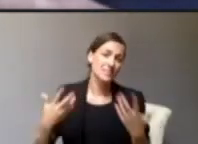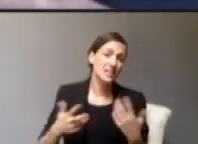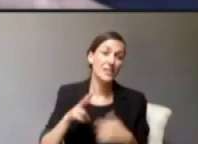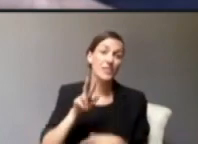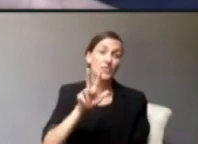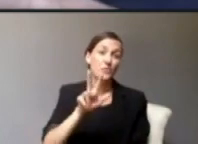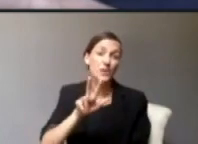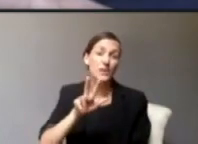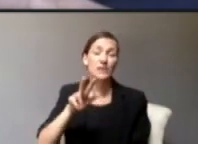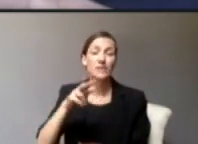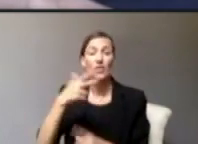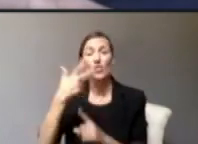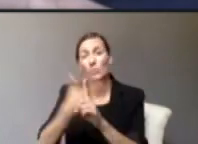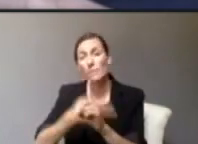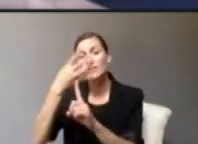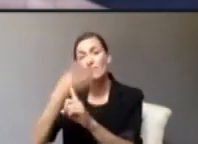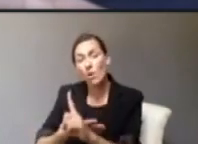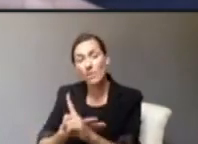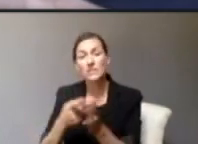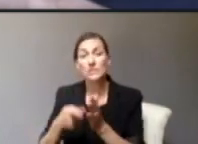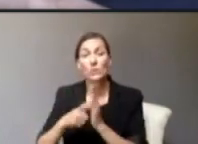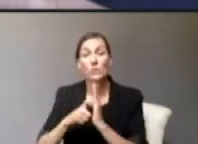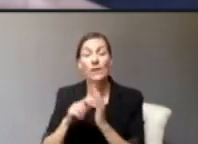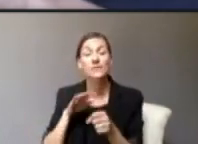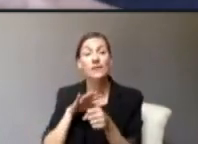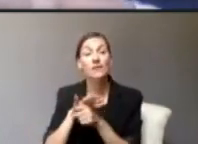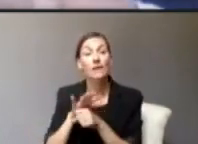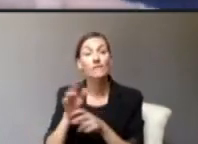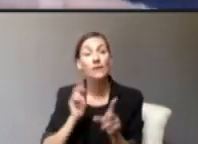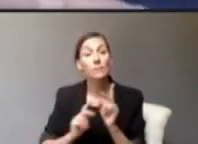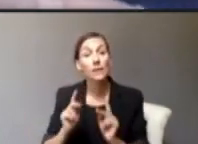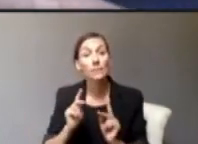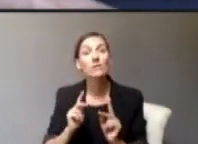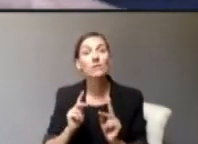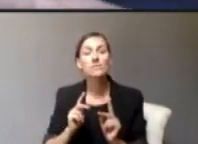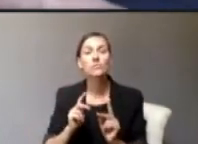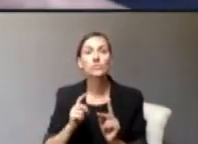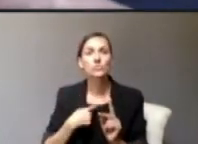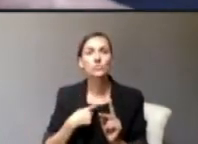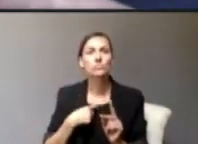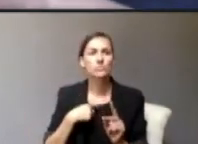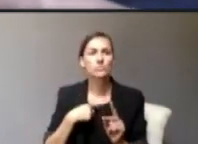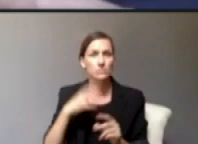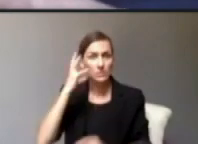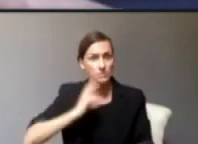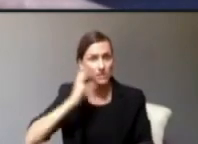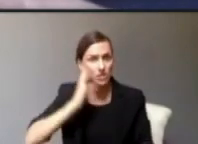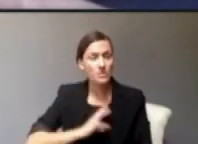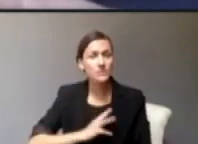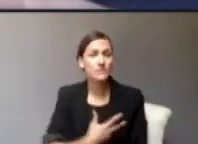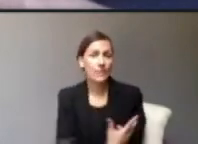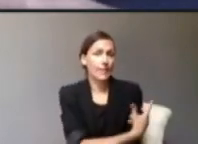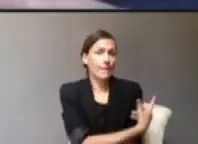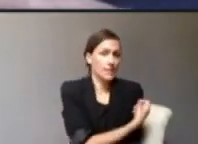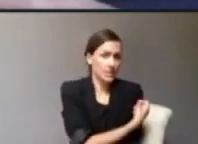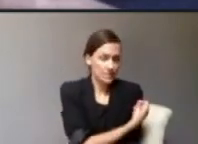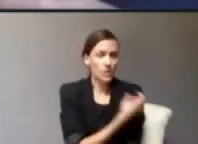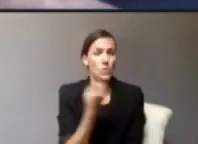4 months. It requires having enough people to go through that who get either the vaccine or the